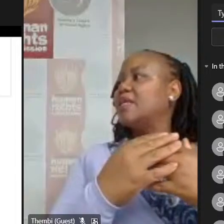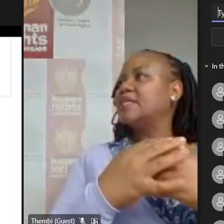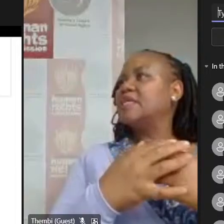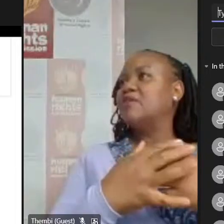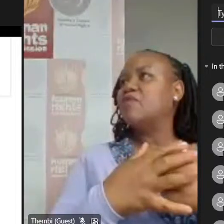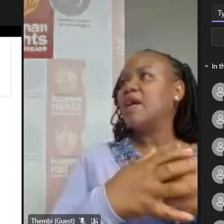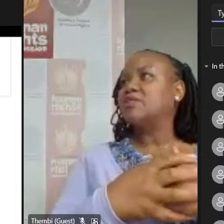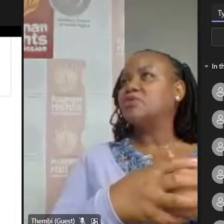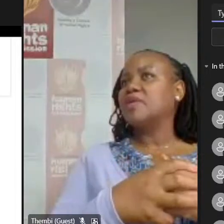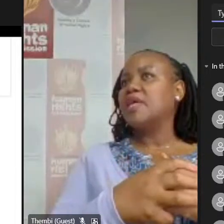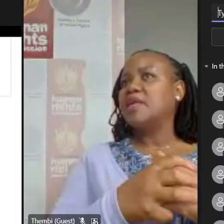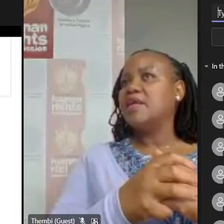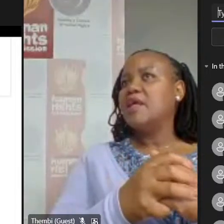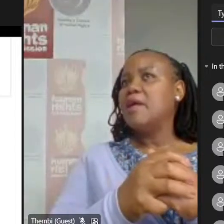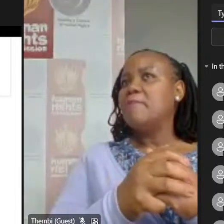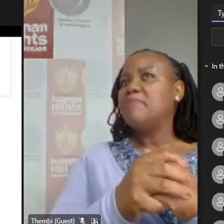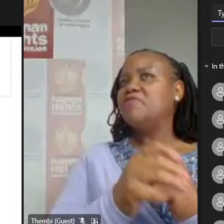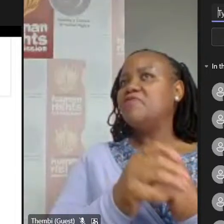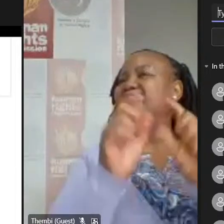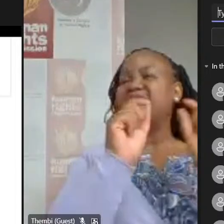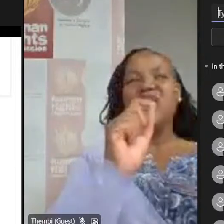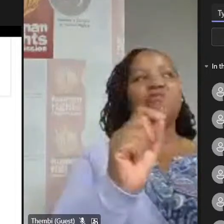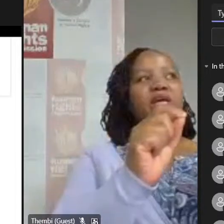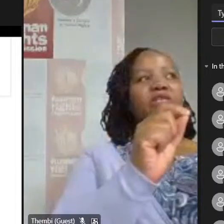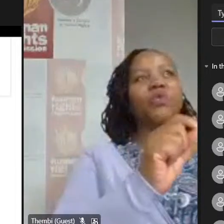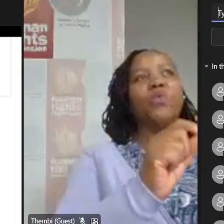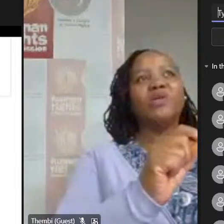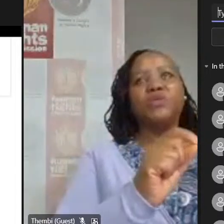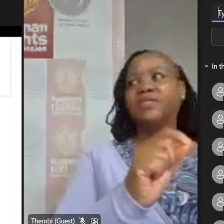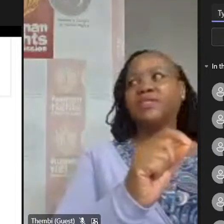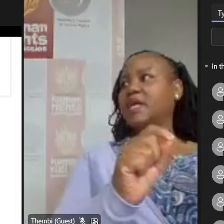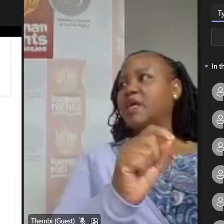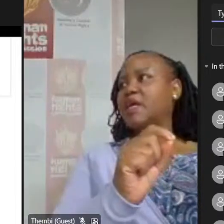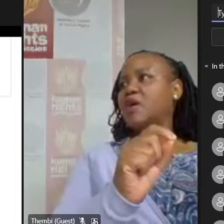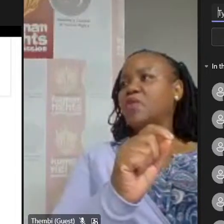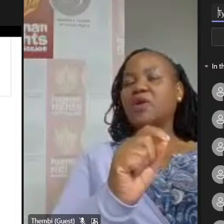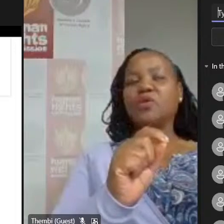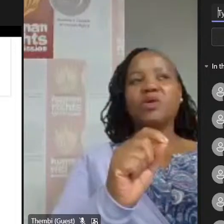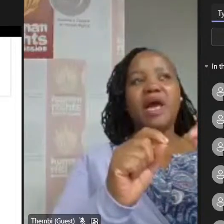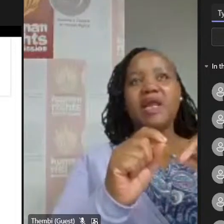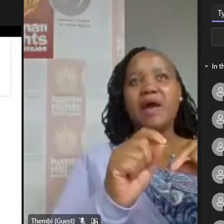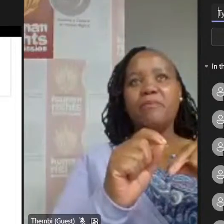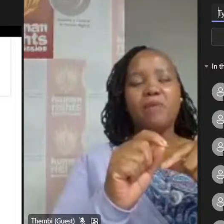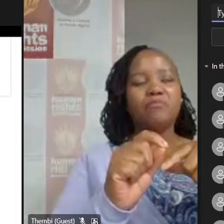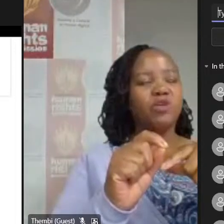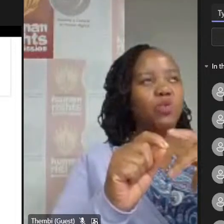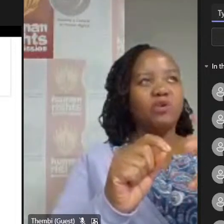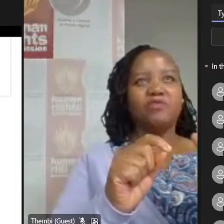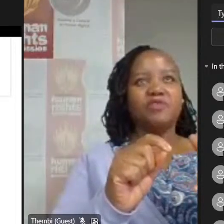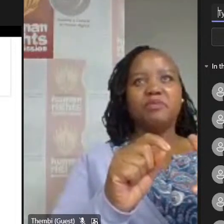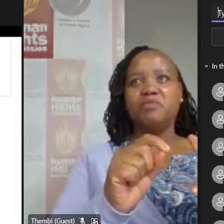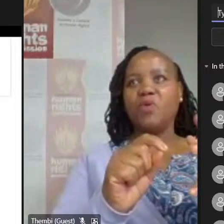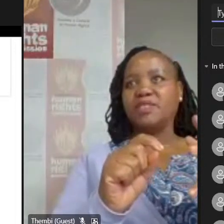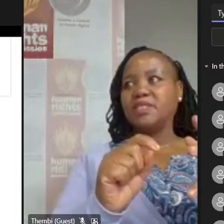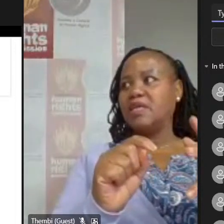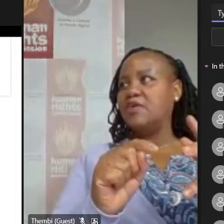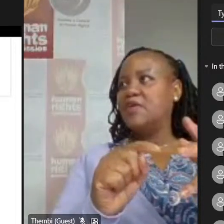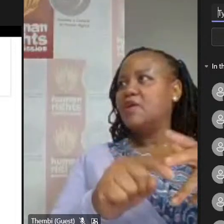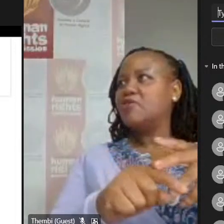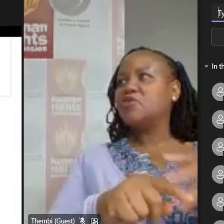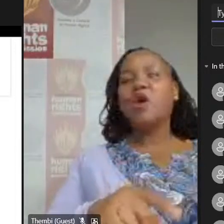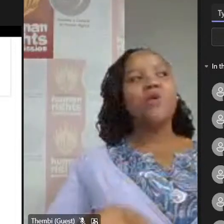and there is a need for us to really be very careful as to what we say. We are not, I'm not one of those people who are